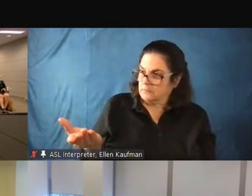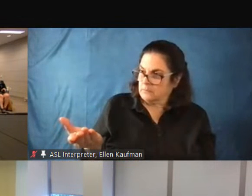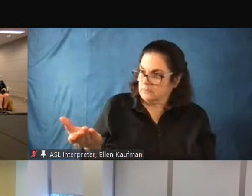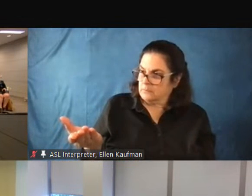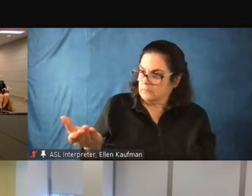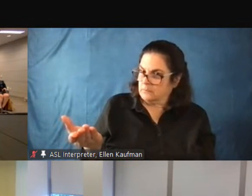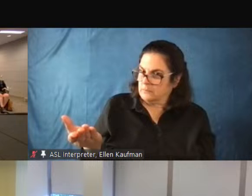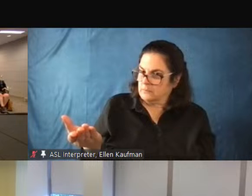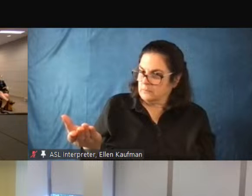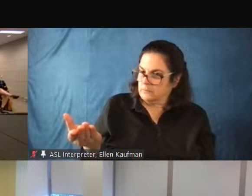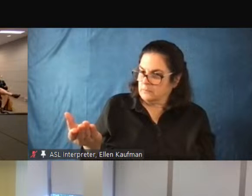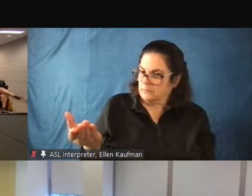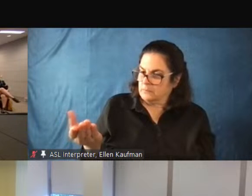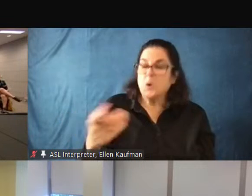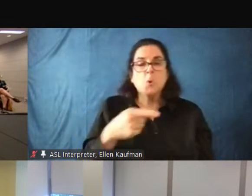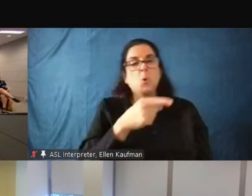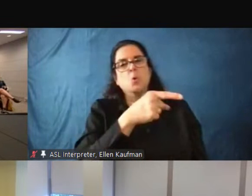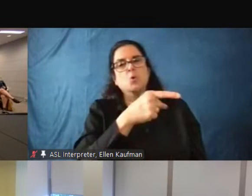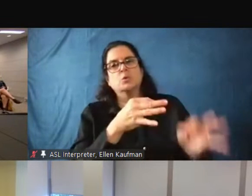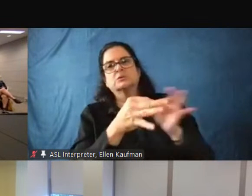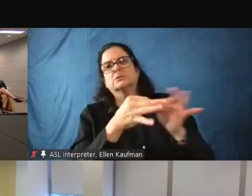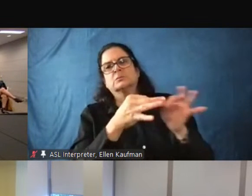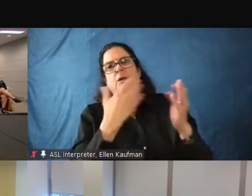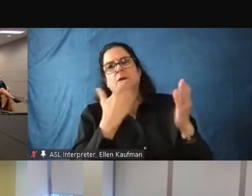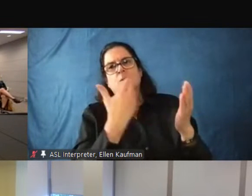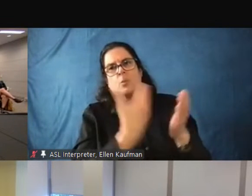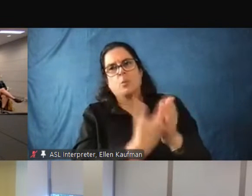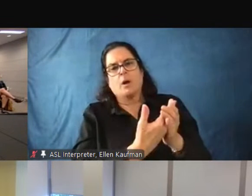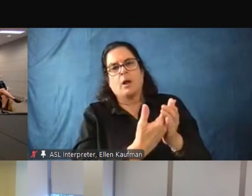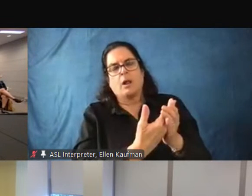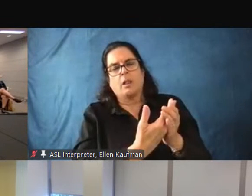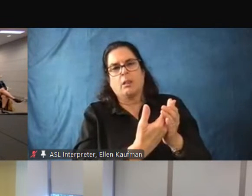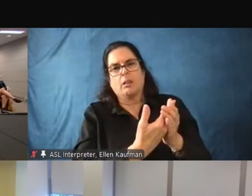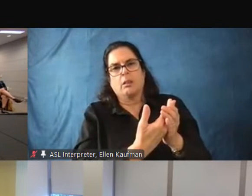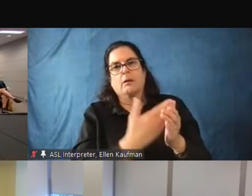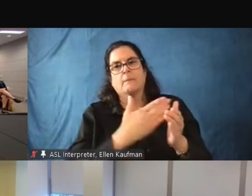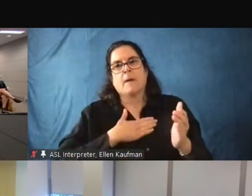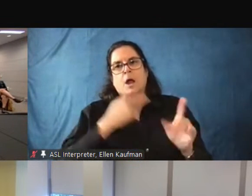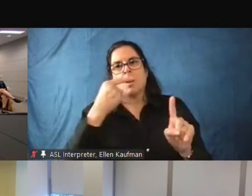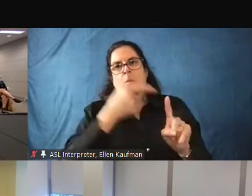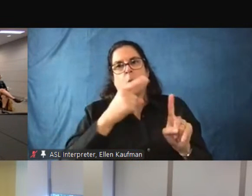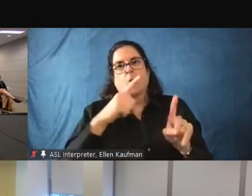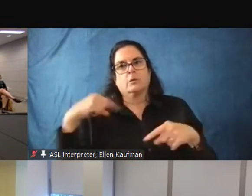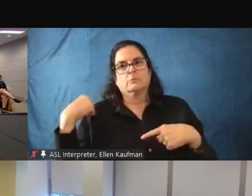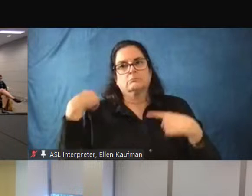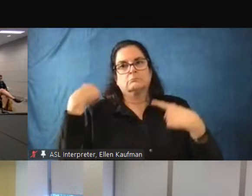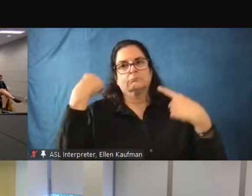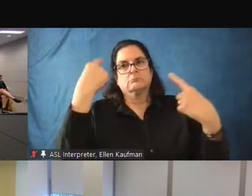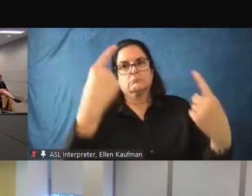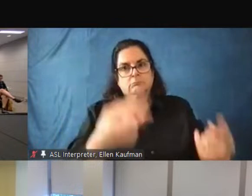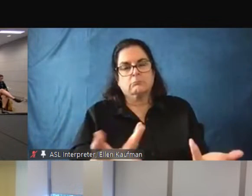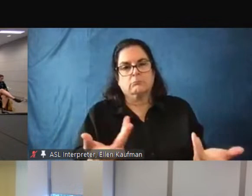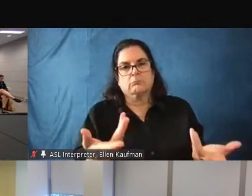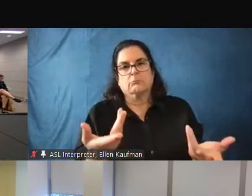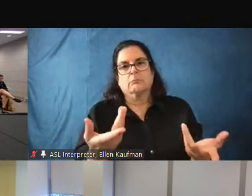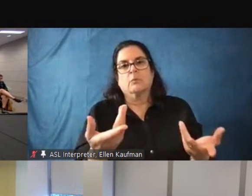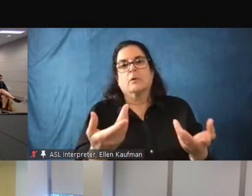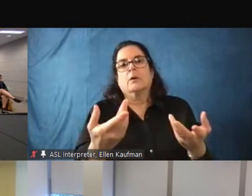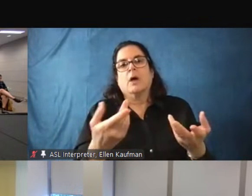You covered it very well, and it's been part of the bigger point that I've been making in the conversation I've had with the elected